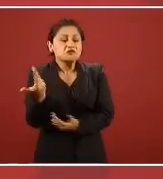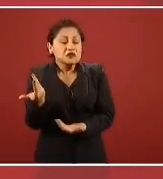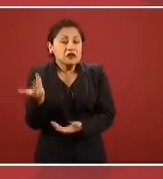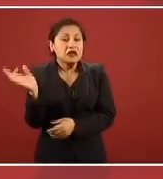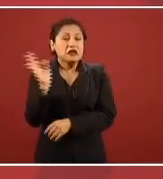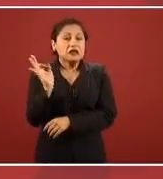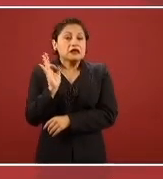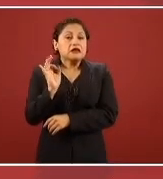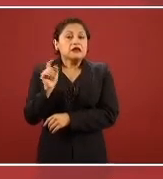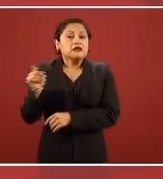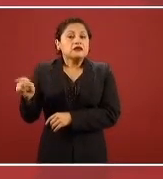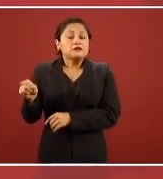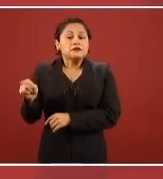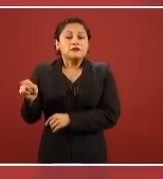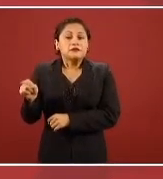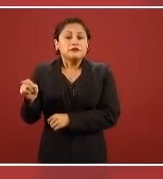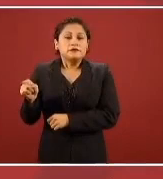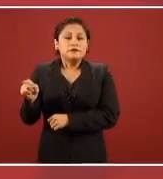La nueva